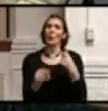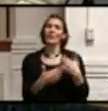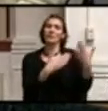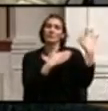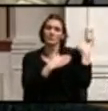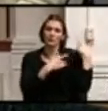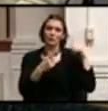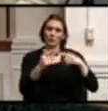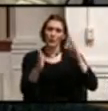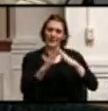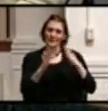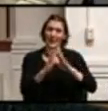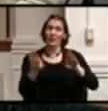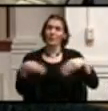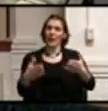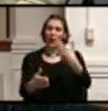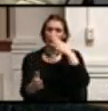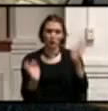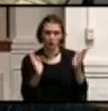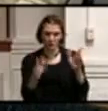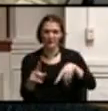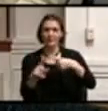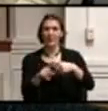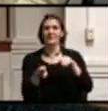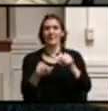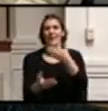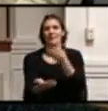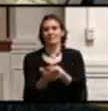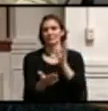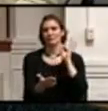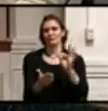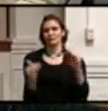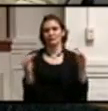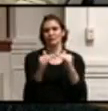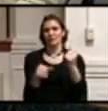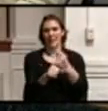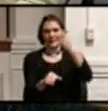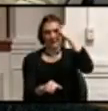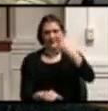in delivering services as efficiently as possible. Because